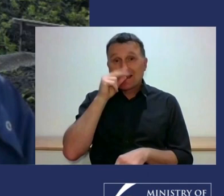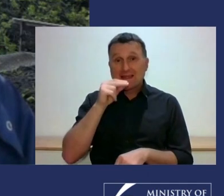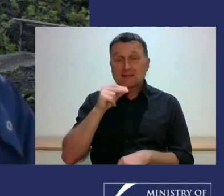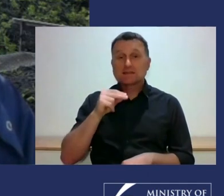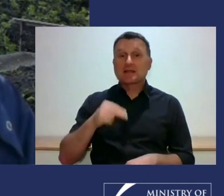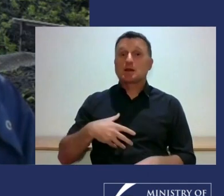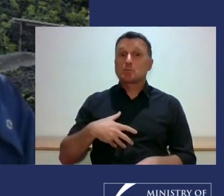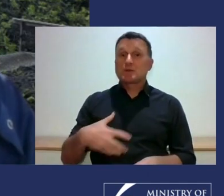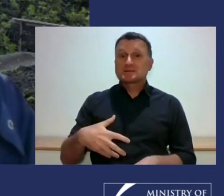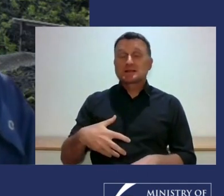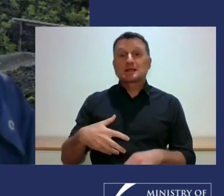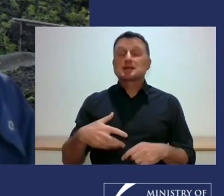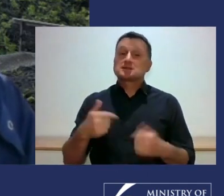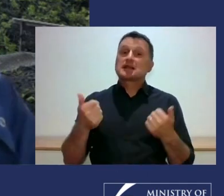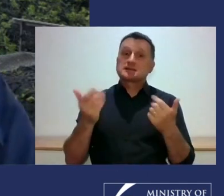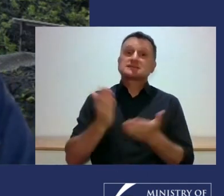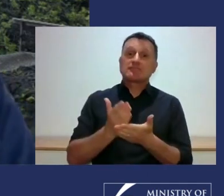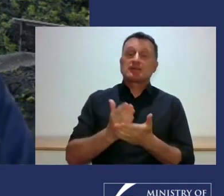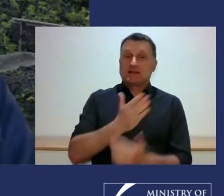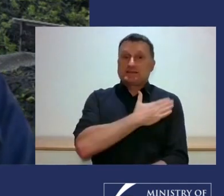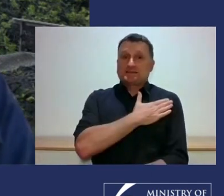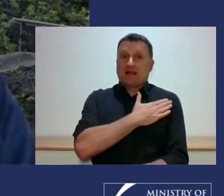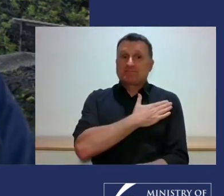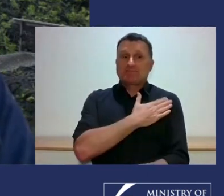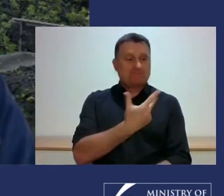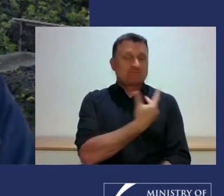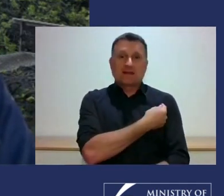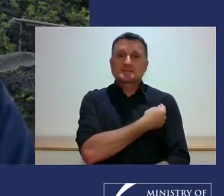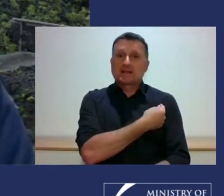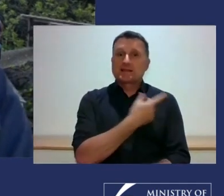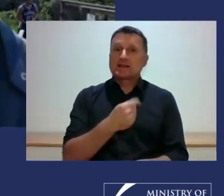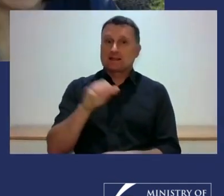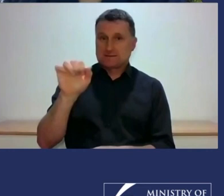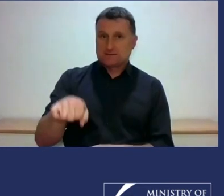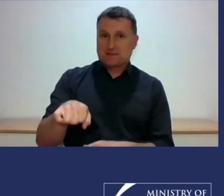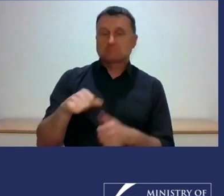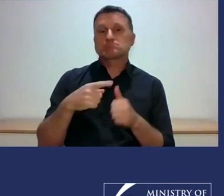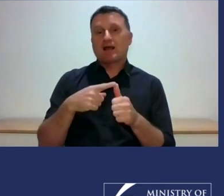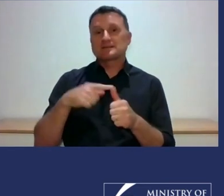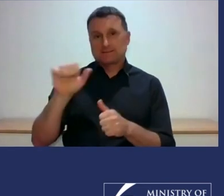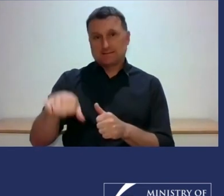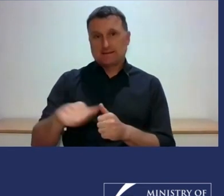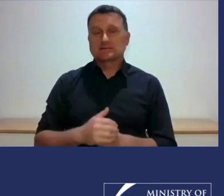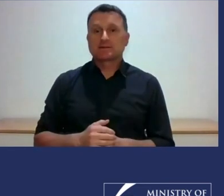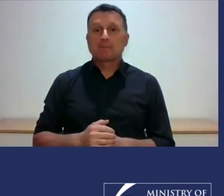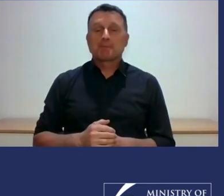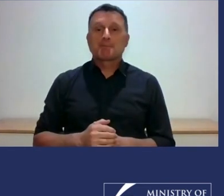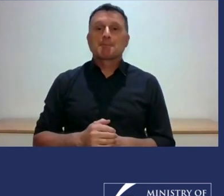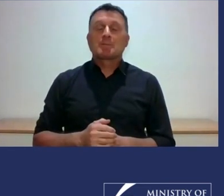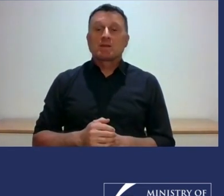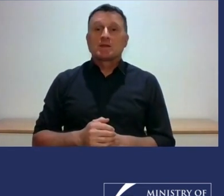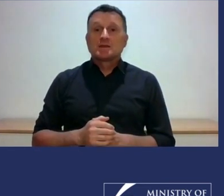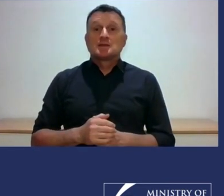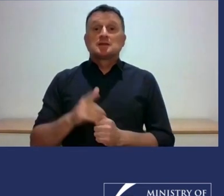pregnancy, twins or even triplets, I suppose. So very safe, yes. That's so good, because I feel like everything, like all